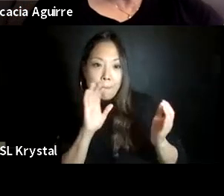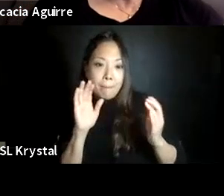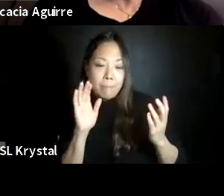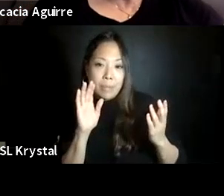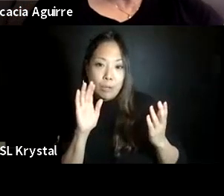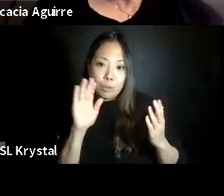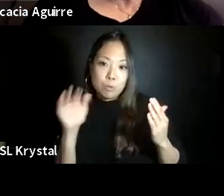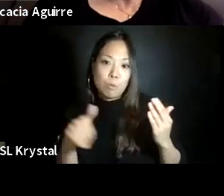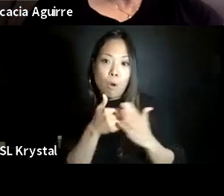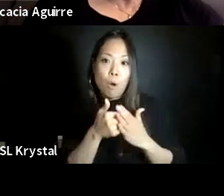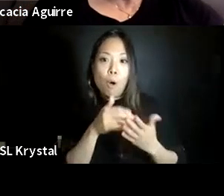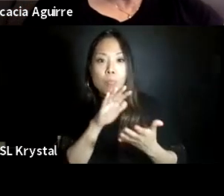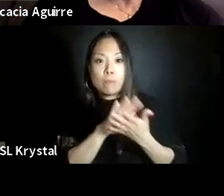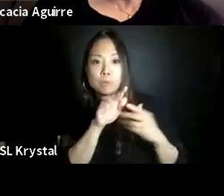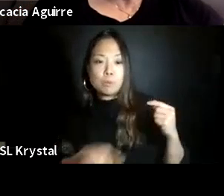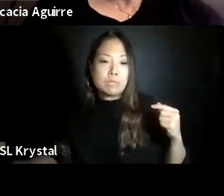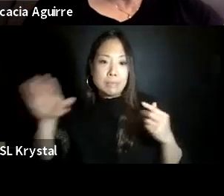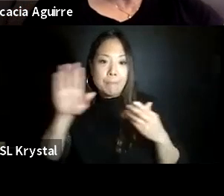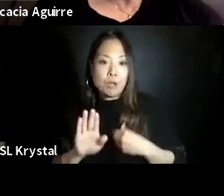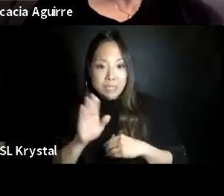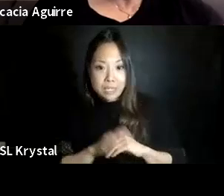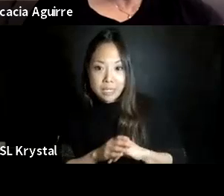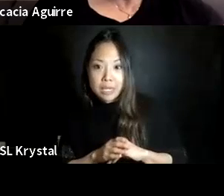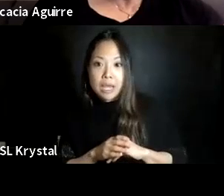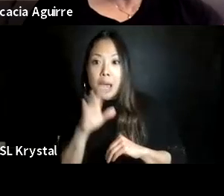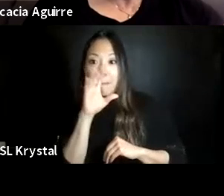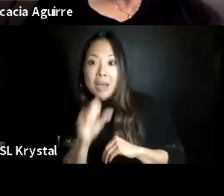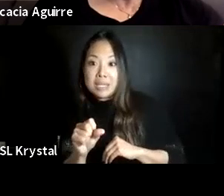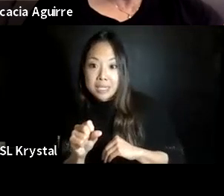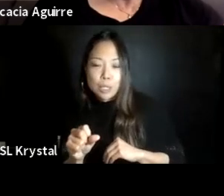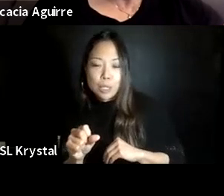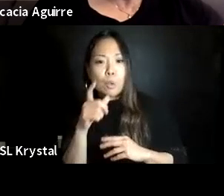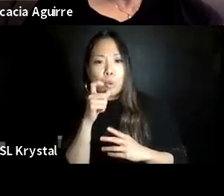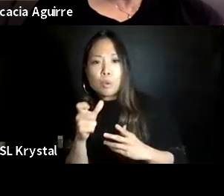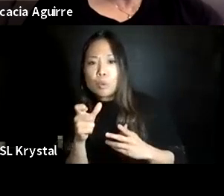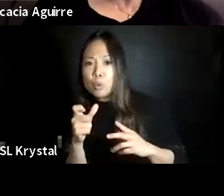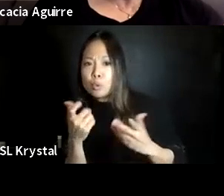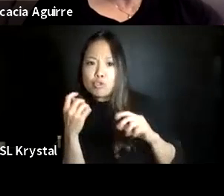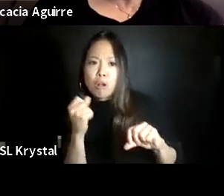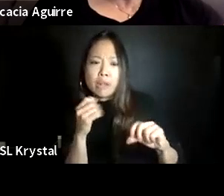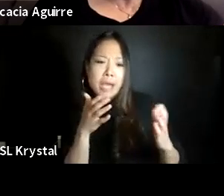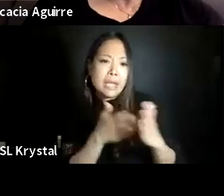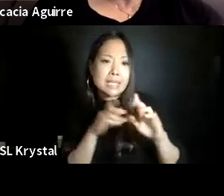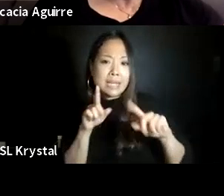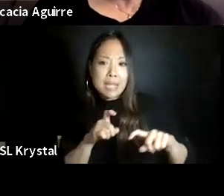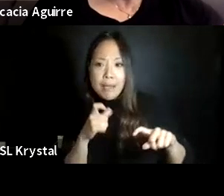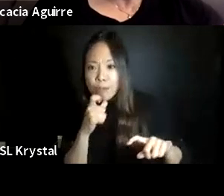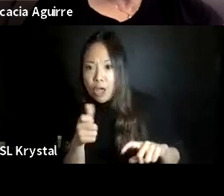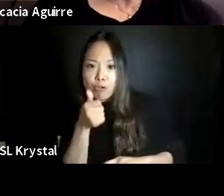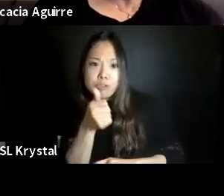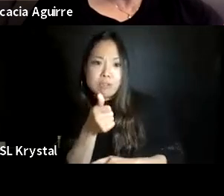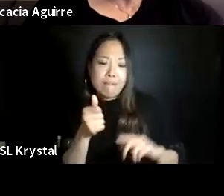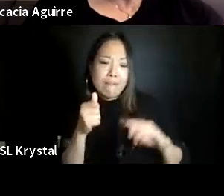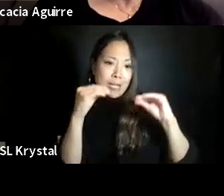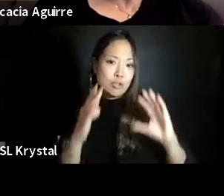I'm fascinated that those who advocate most strongly against an exam are not themselves BPS educators. They get to put their thumbs on the scale to get the